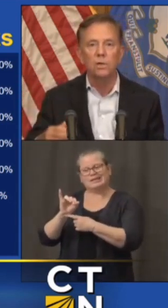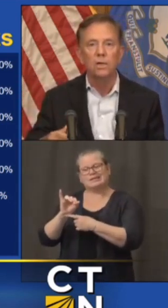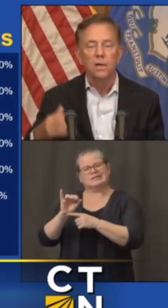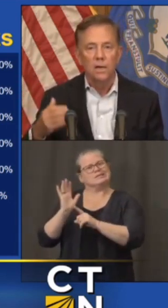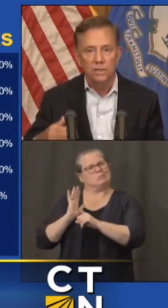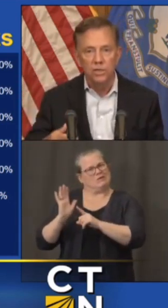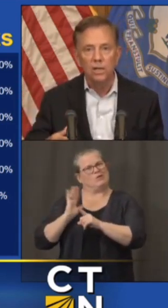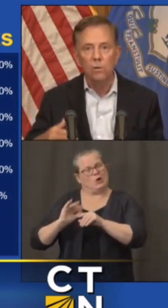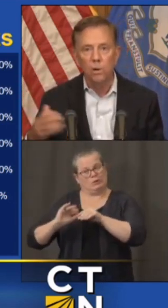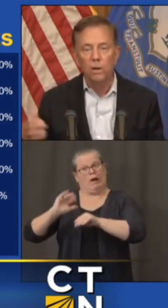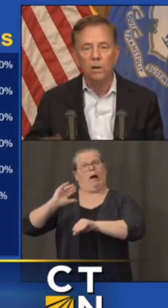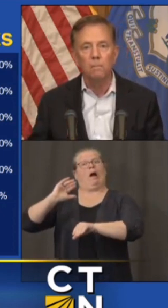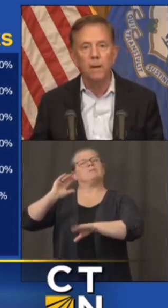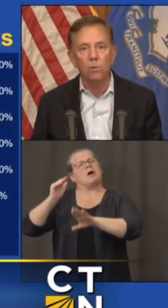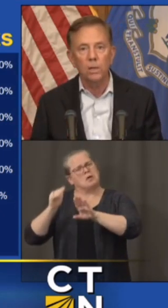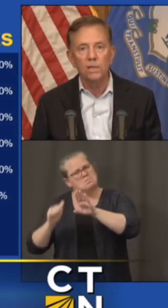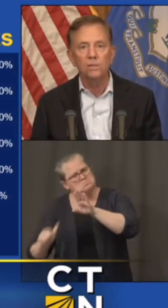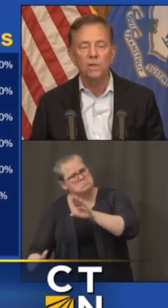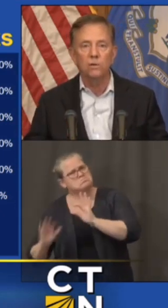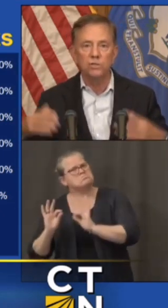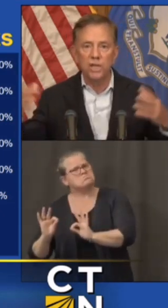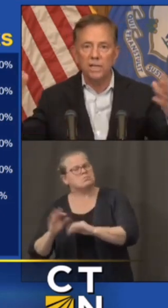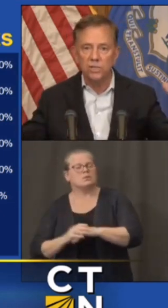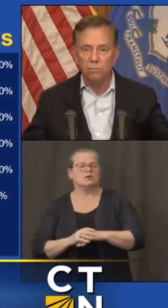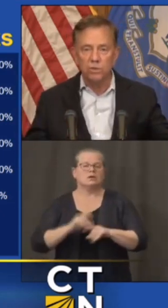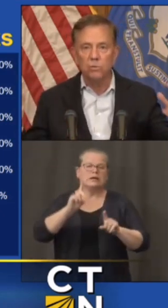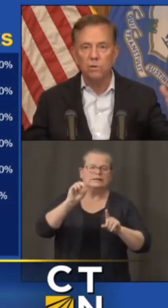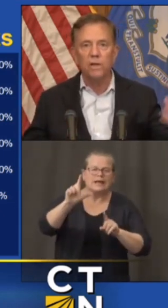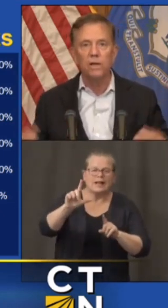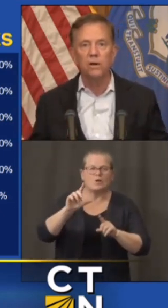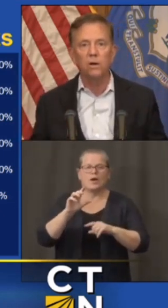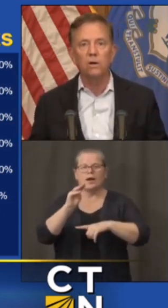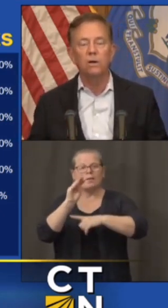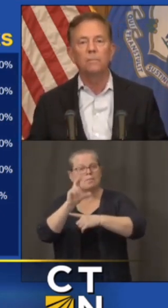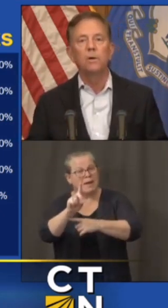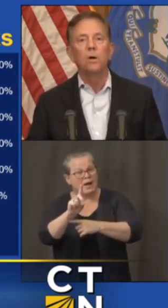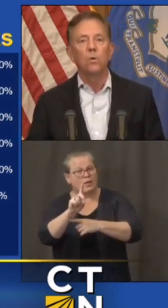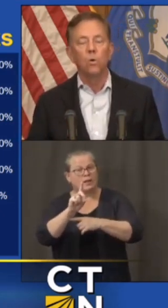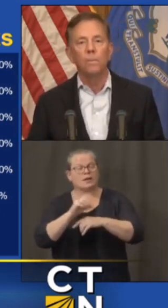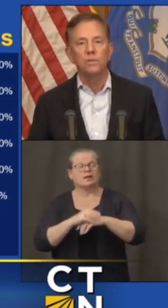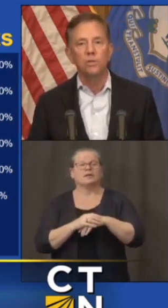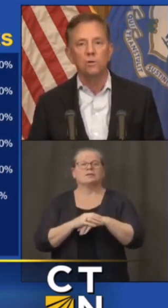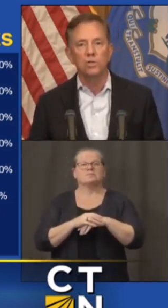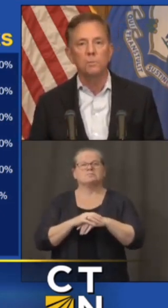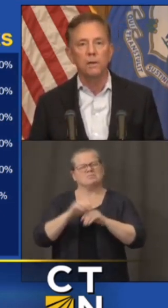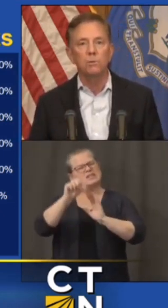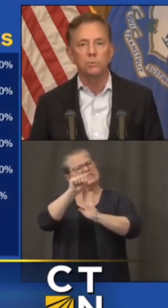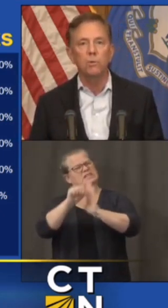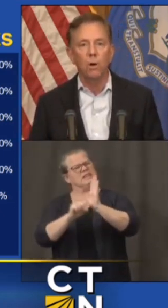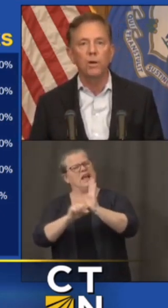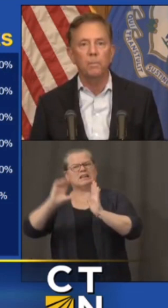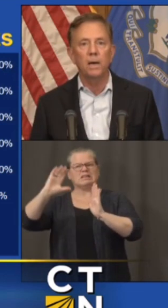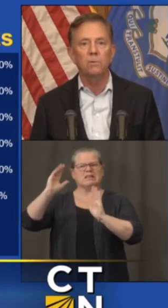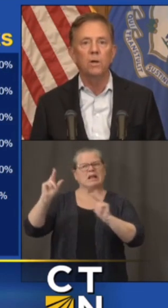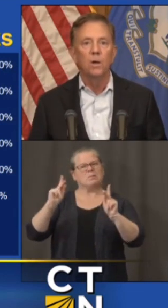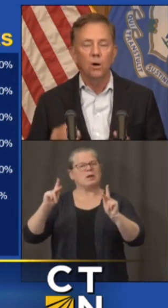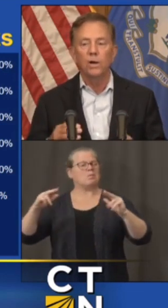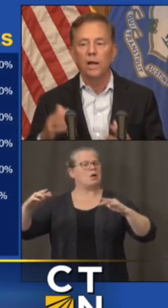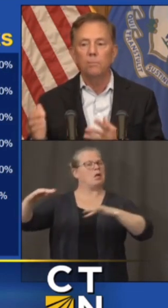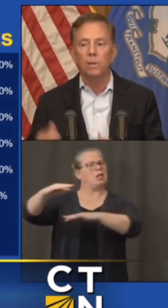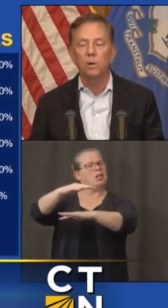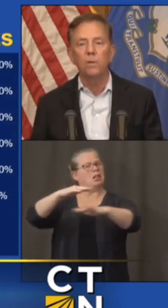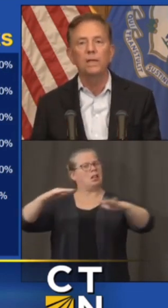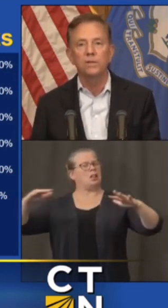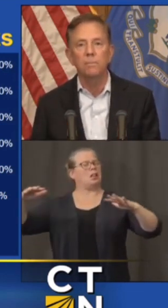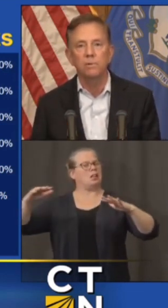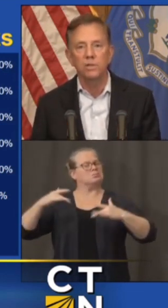chart. Delaware, Maryland, states that were sort of in our orbit, so to speak, which we worried about, are